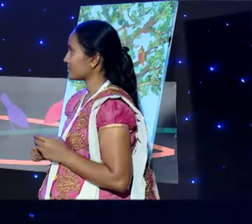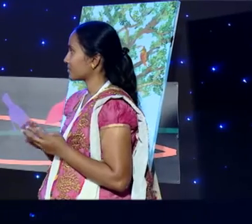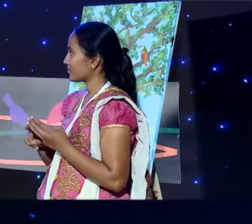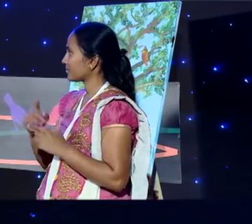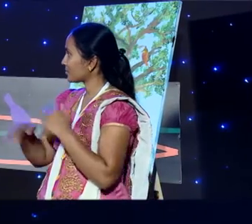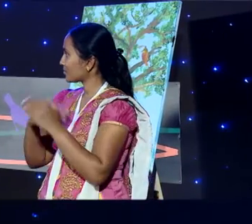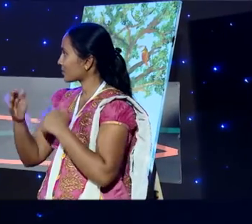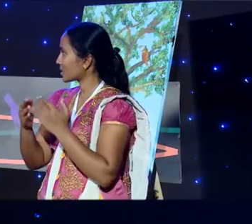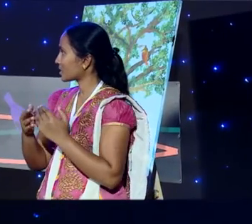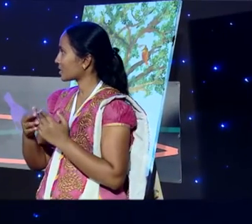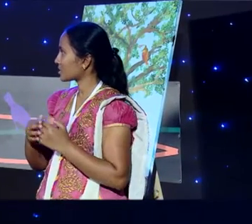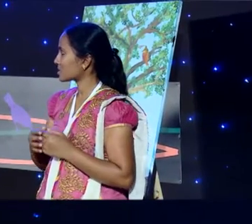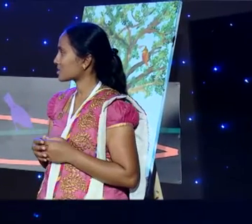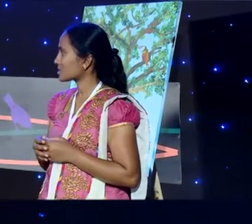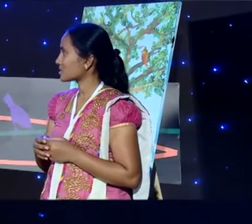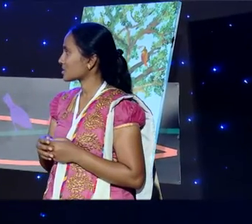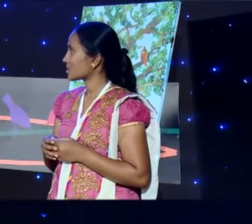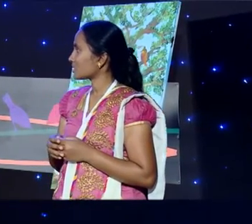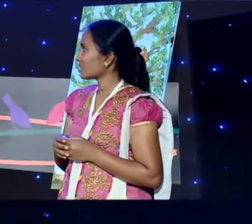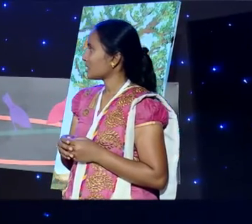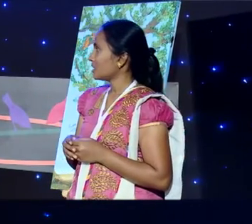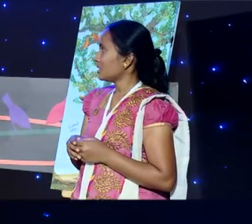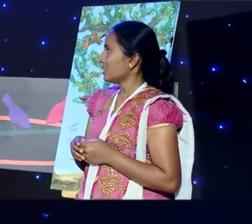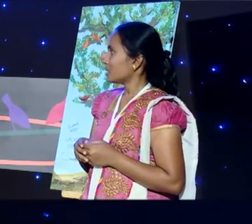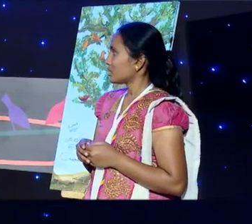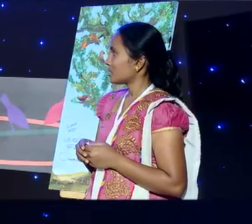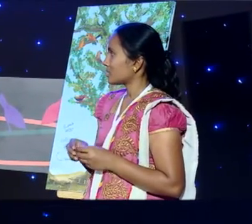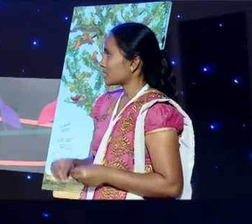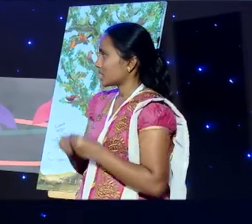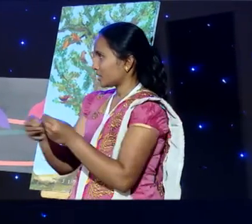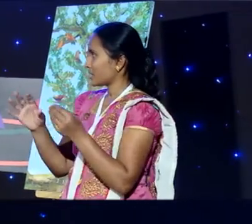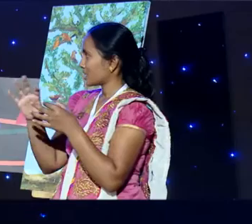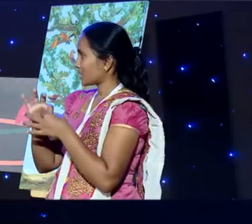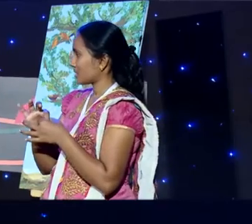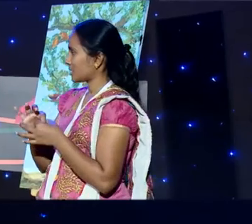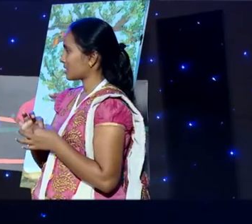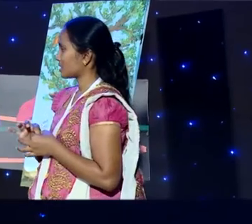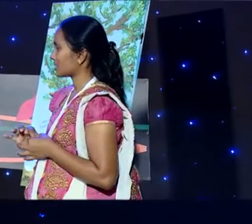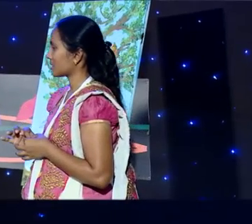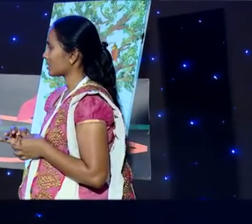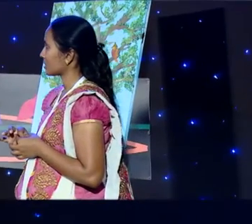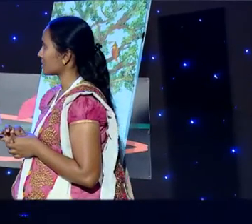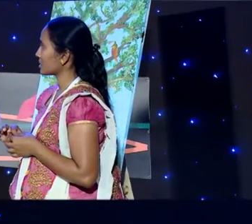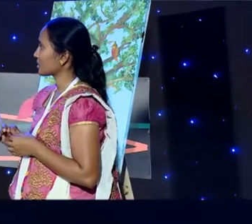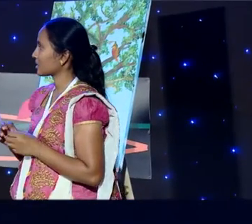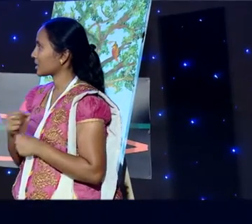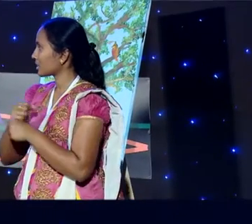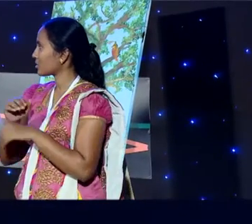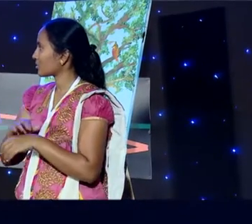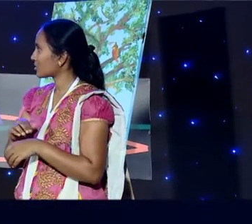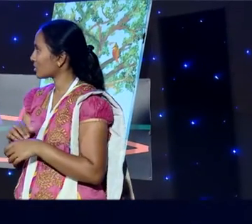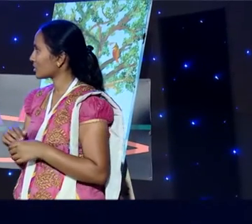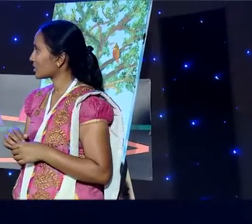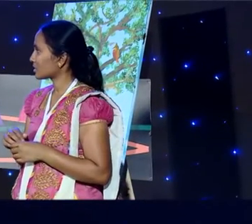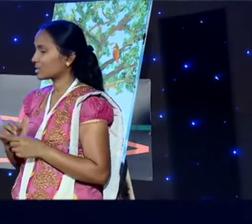gateway into this incredible vista, is that as that giving gets connected, a gift ecology starts to emerge. This